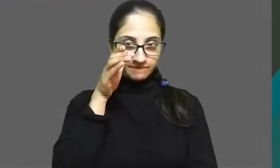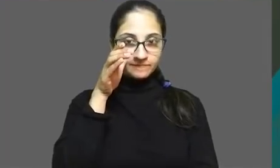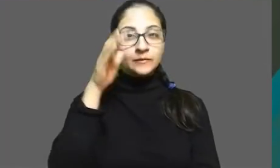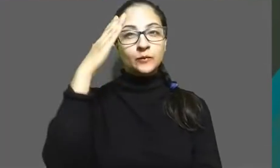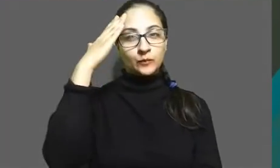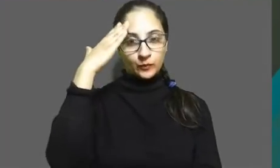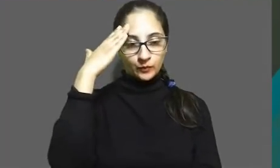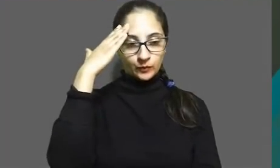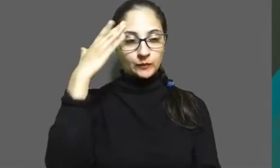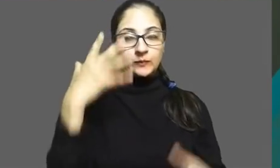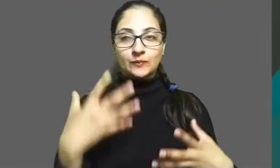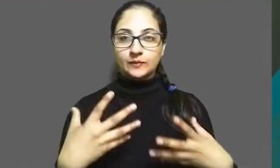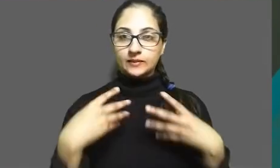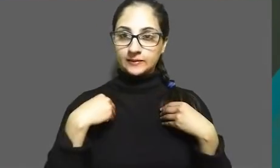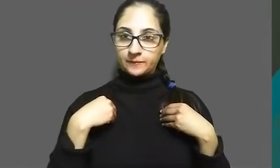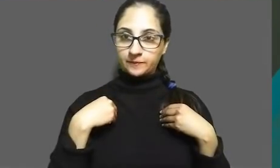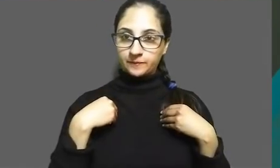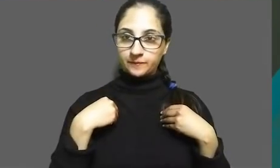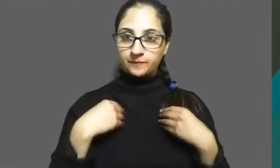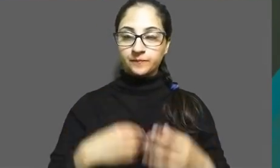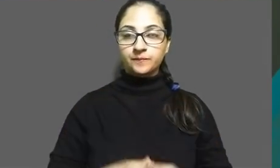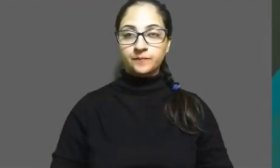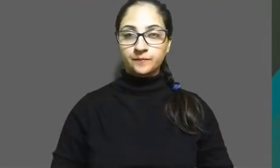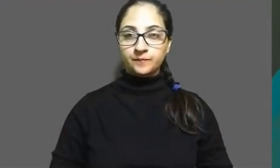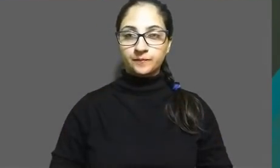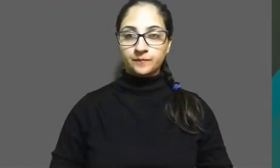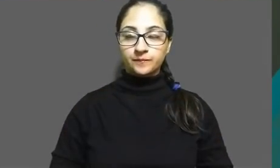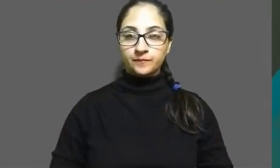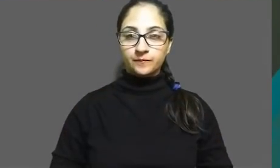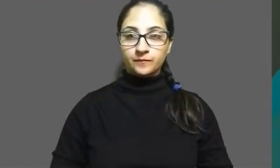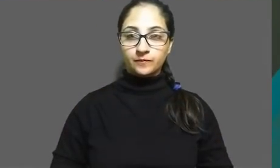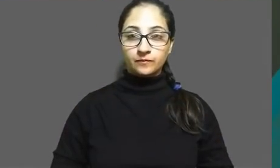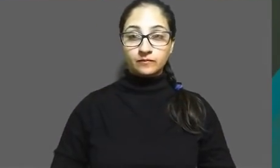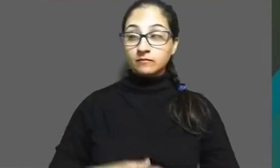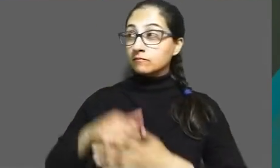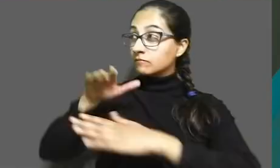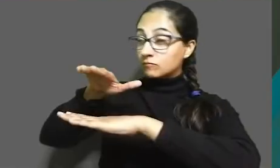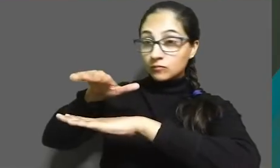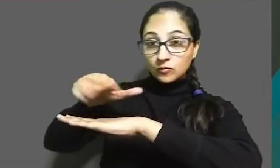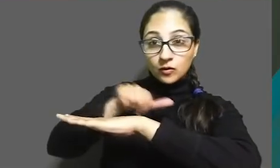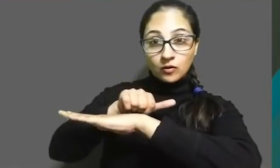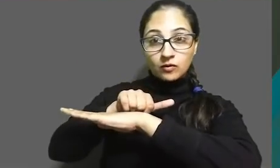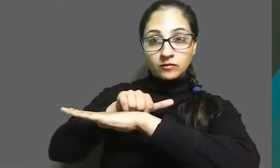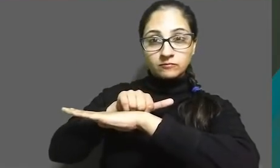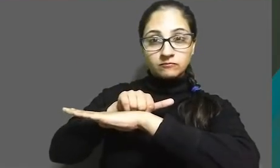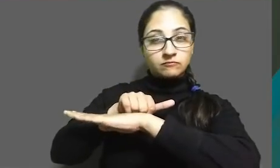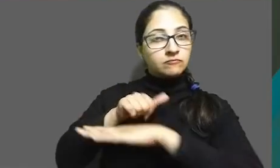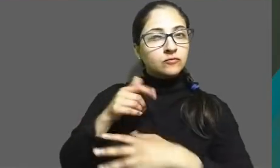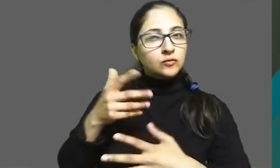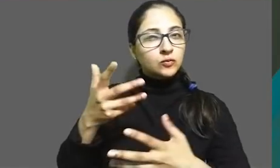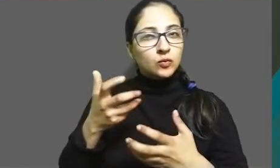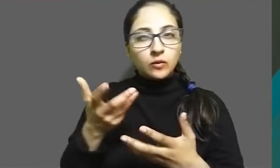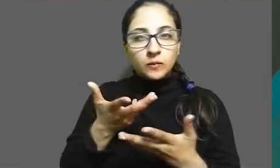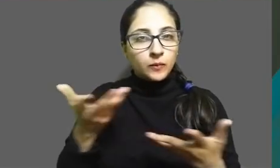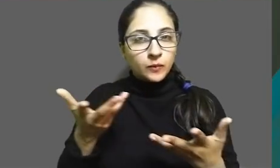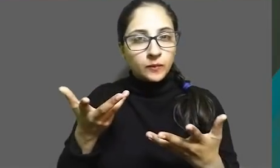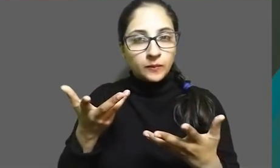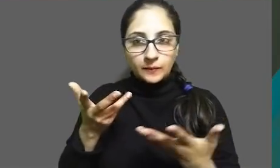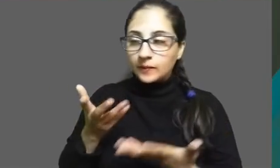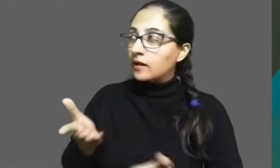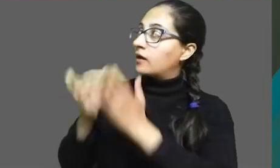He says, "He hears you whenever you call him. He accepts your